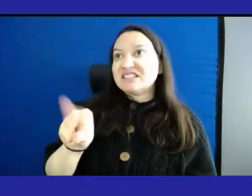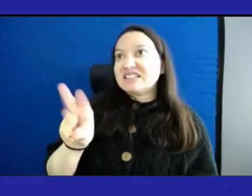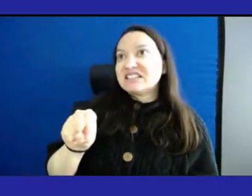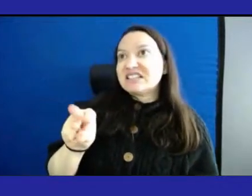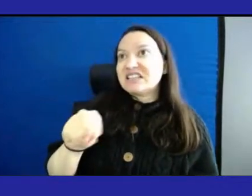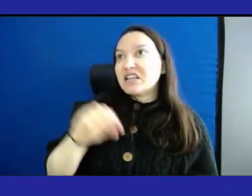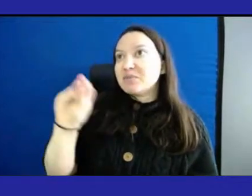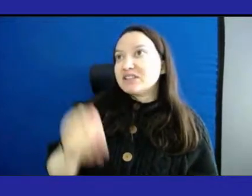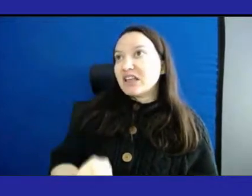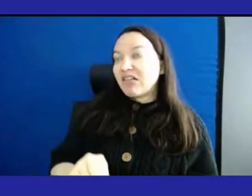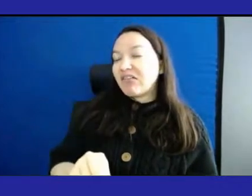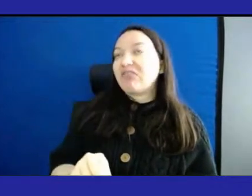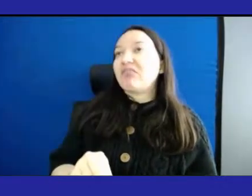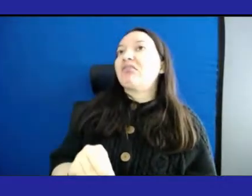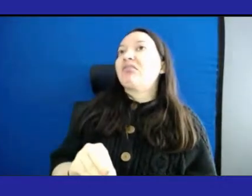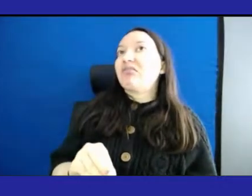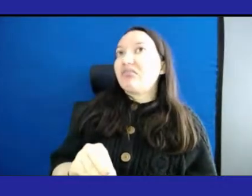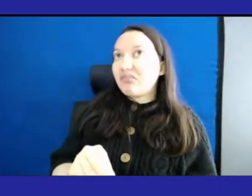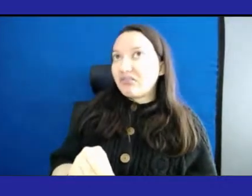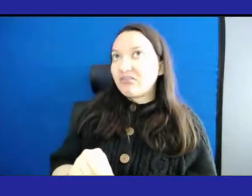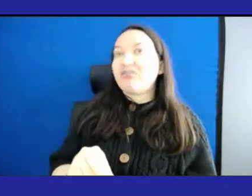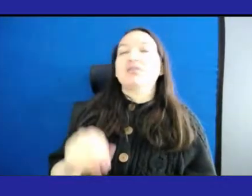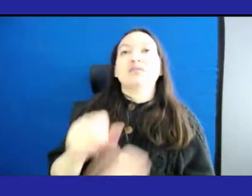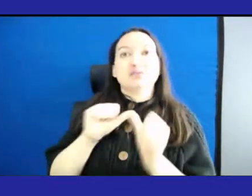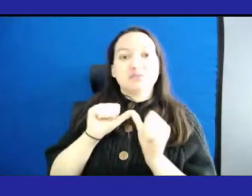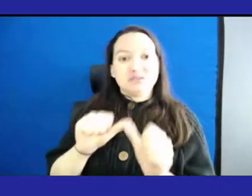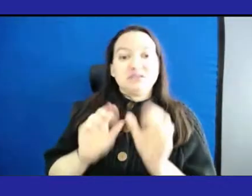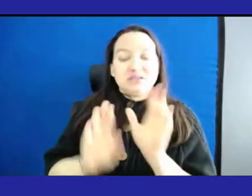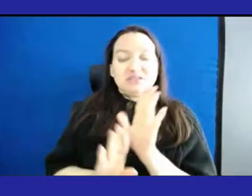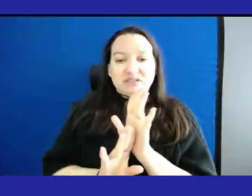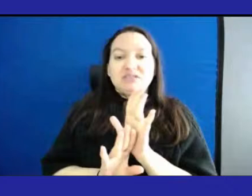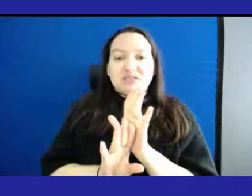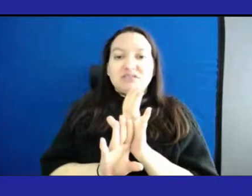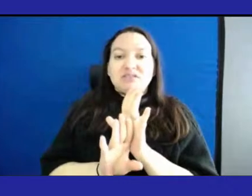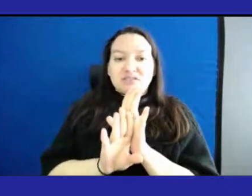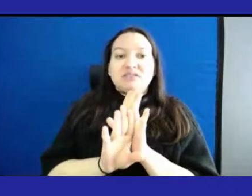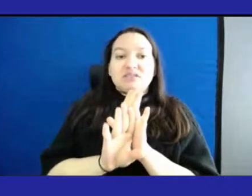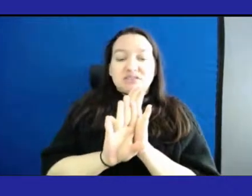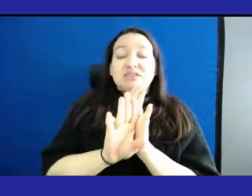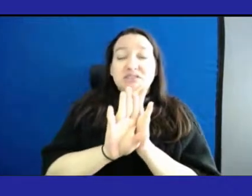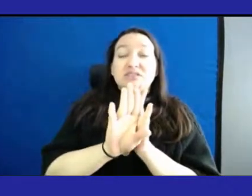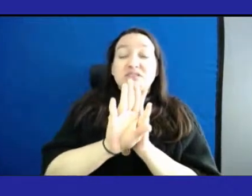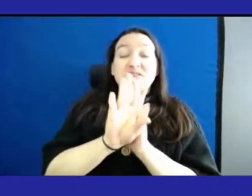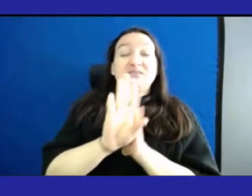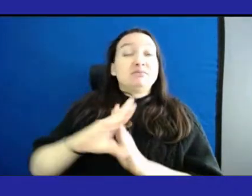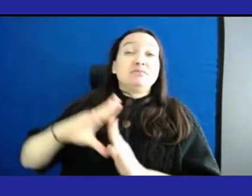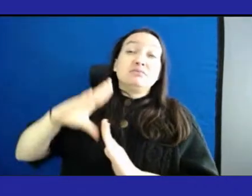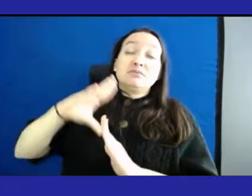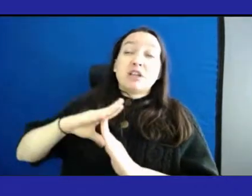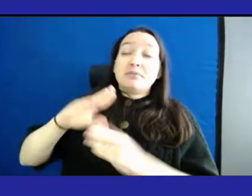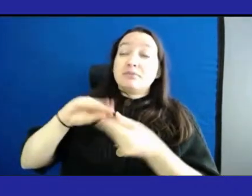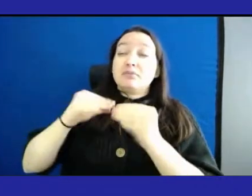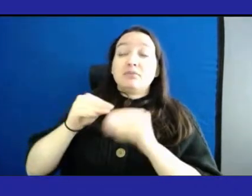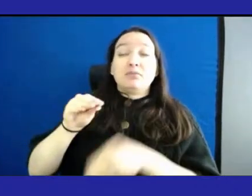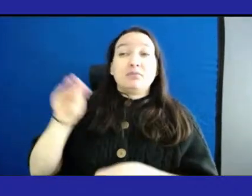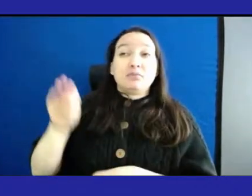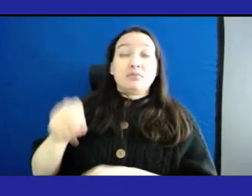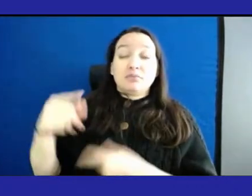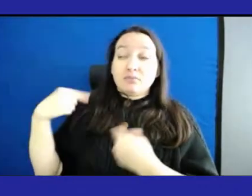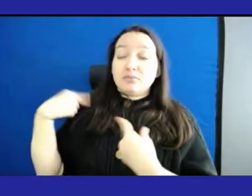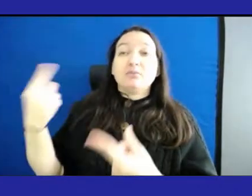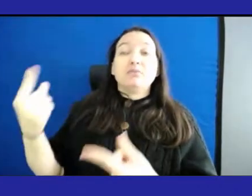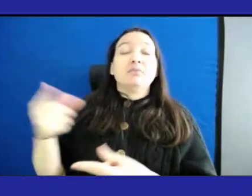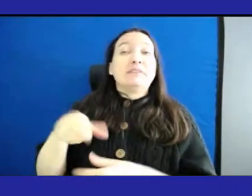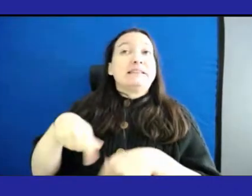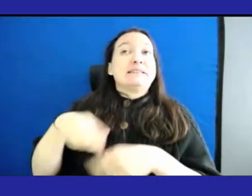60%. And we've continually rebounded since then. And now we have the highest rate that we've ever had at our